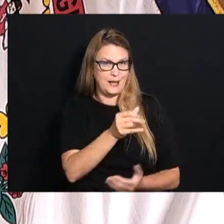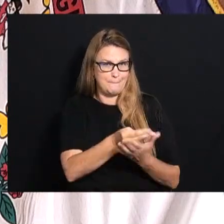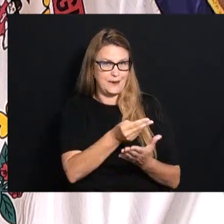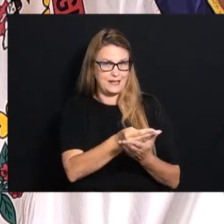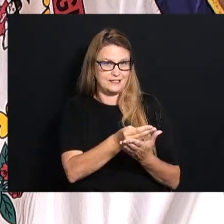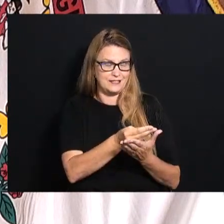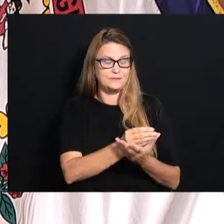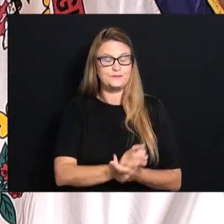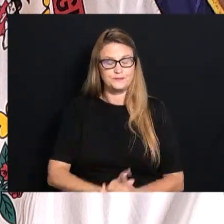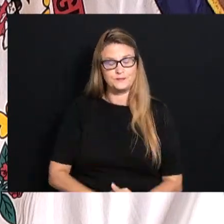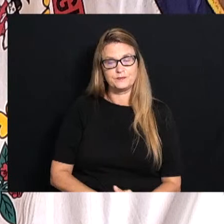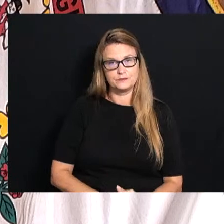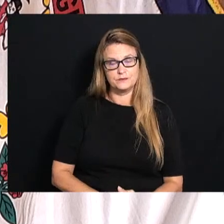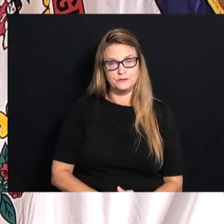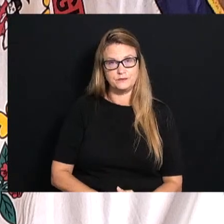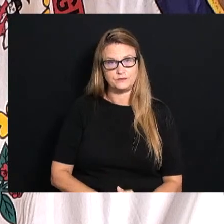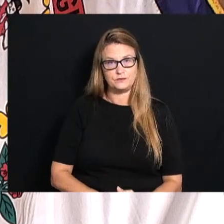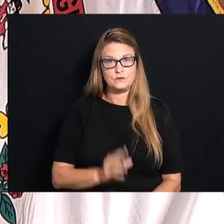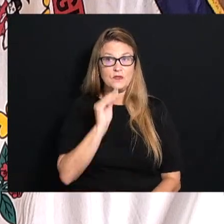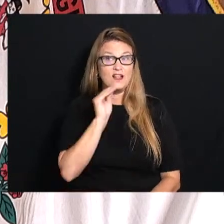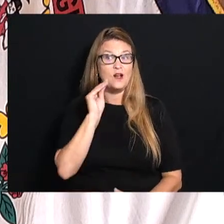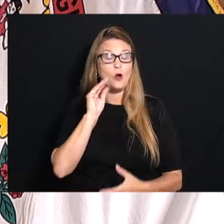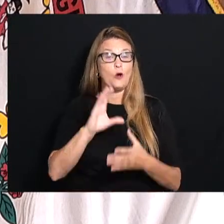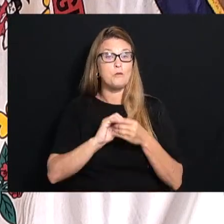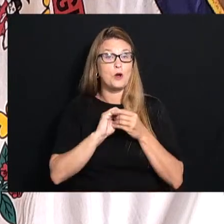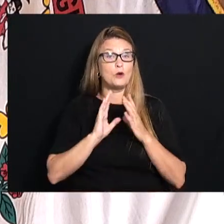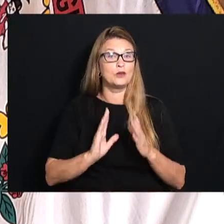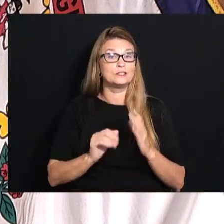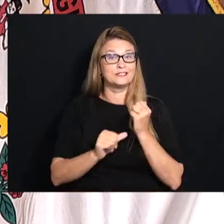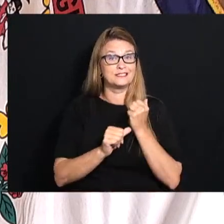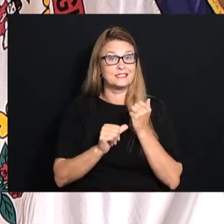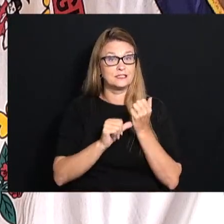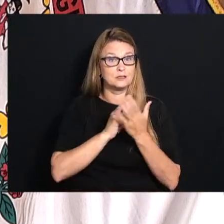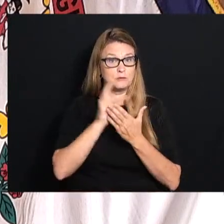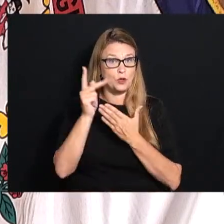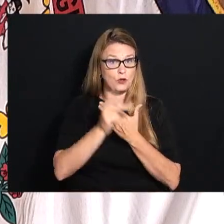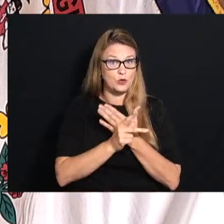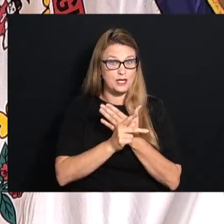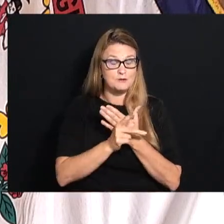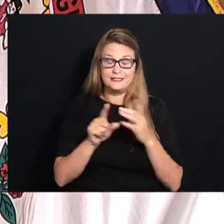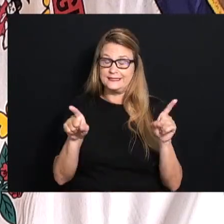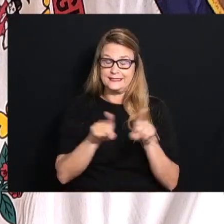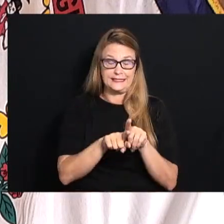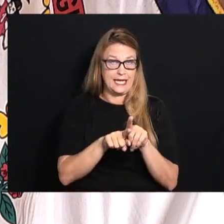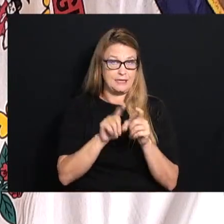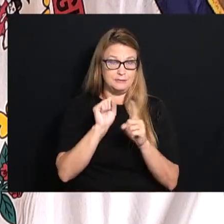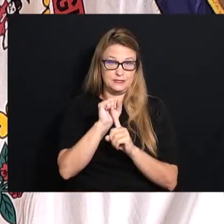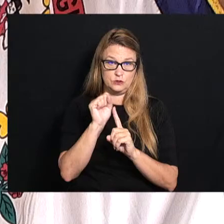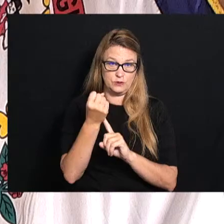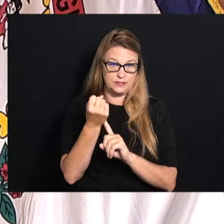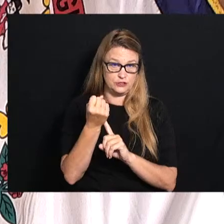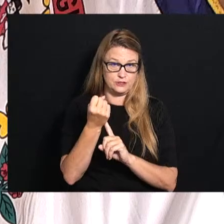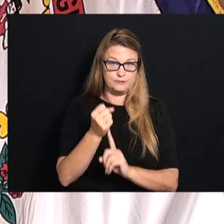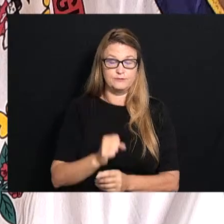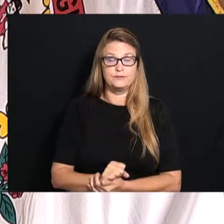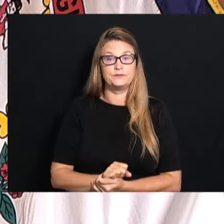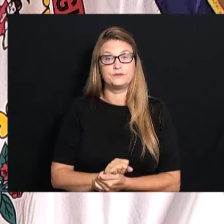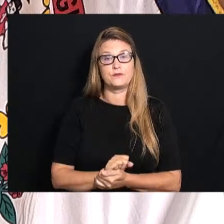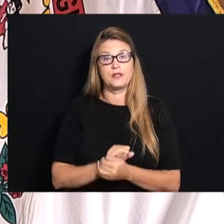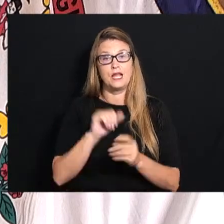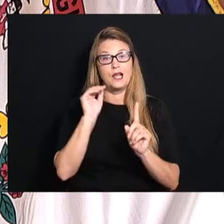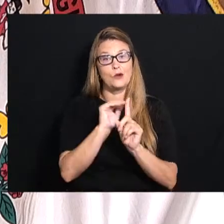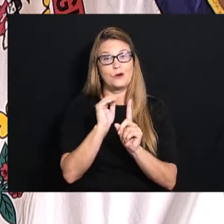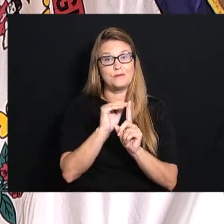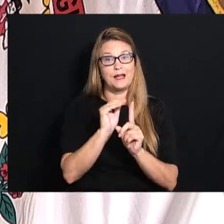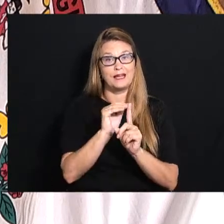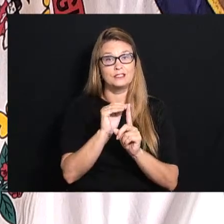get you qualified rather. The homeowner assistance program, same thing, exact same thing. I remind you over and over